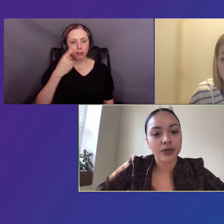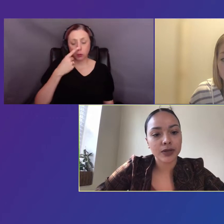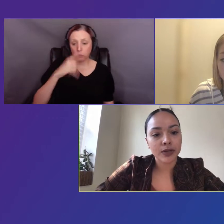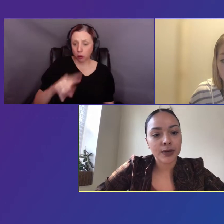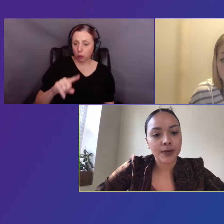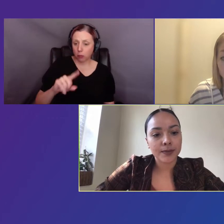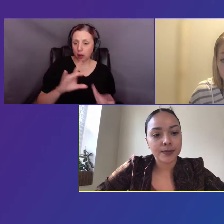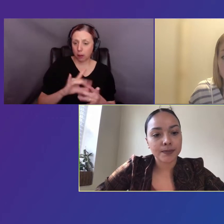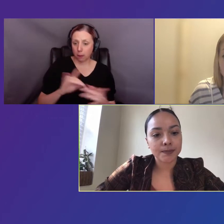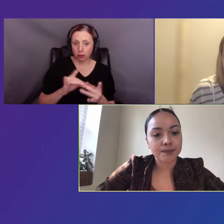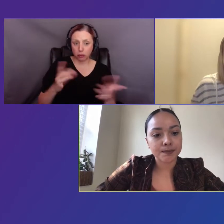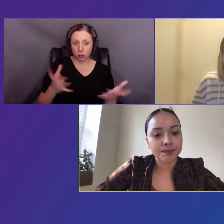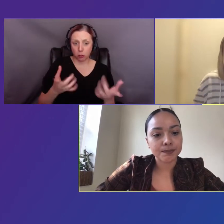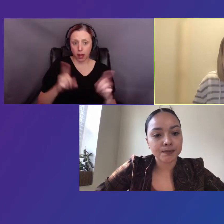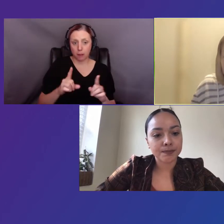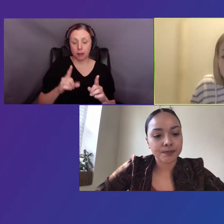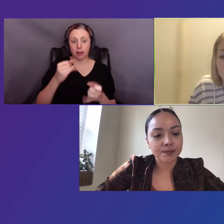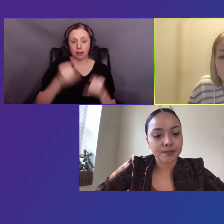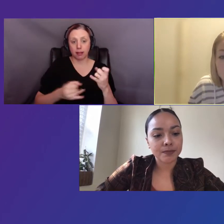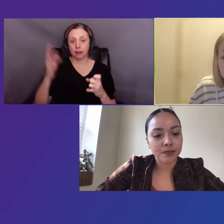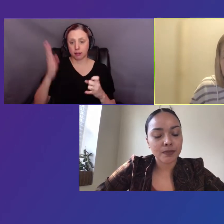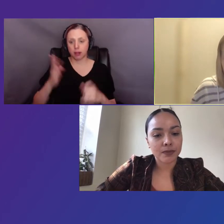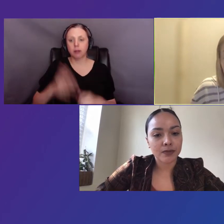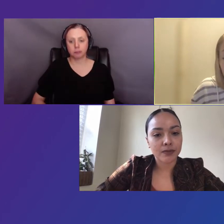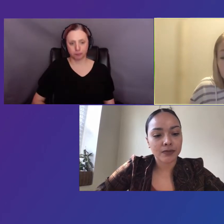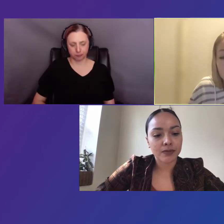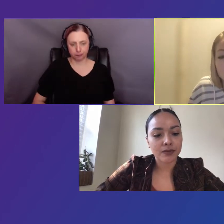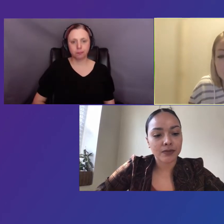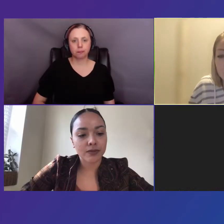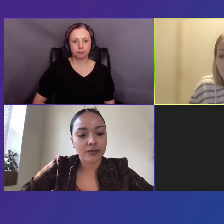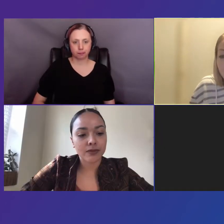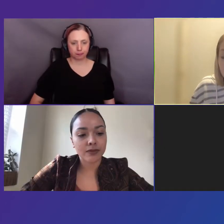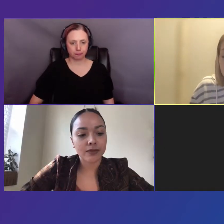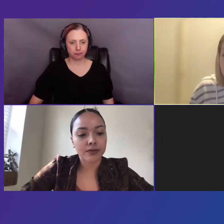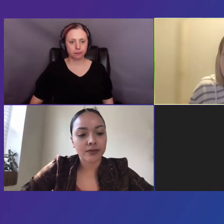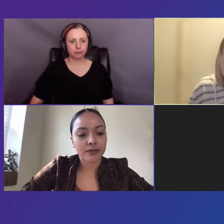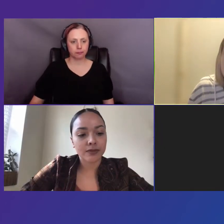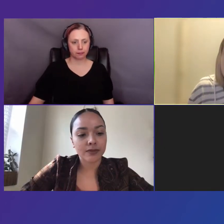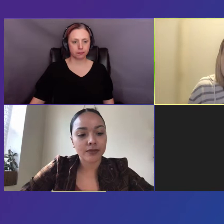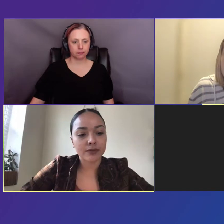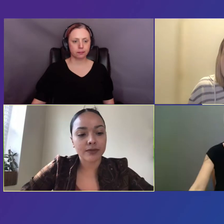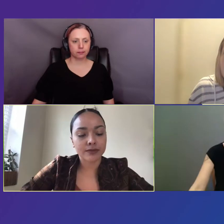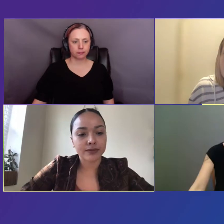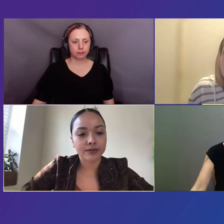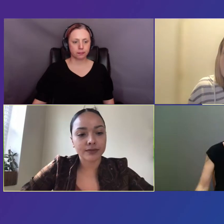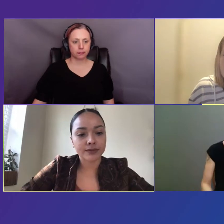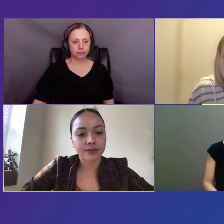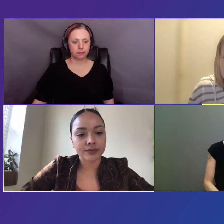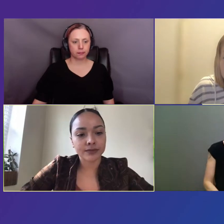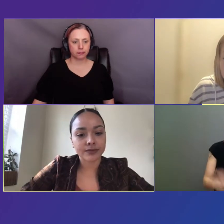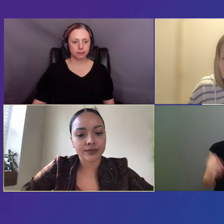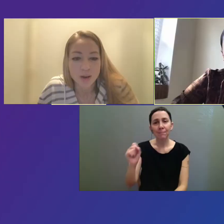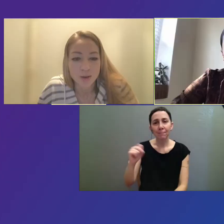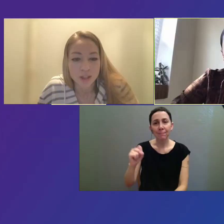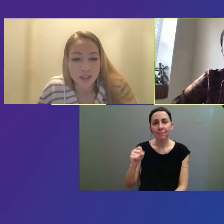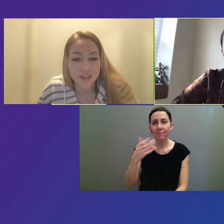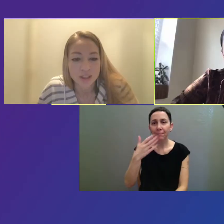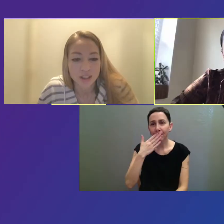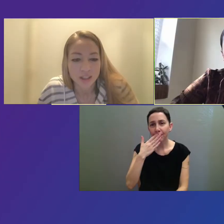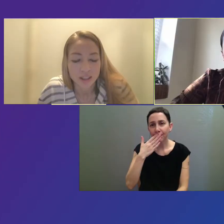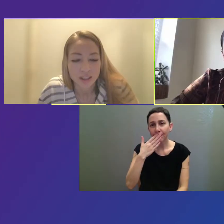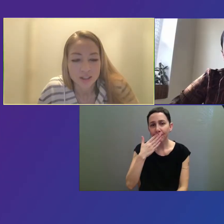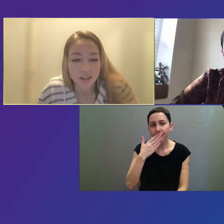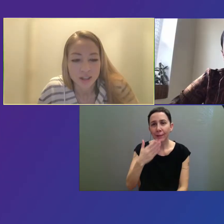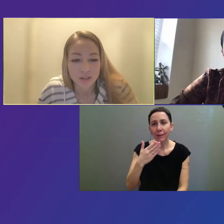know? Sure. Thank you. Stacie back in. This idea of